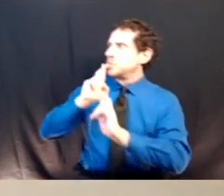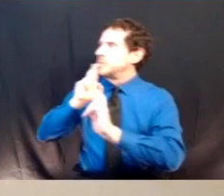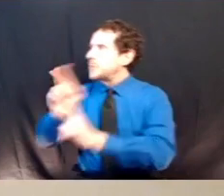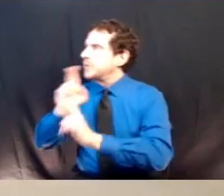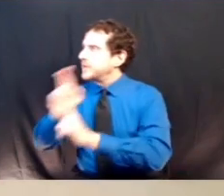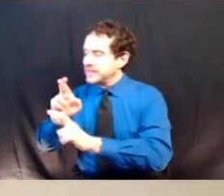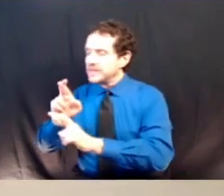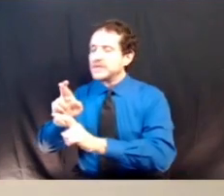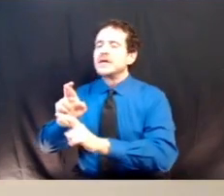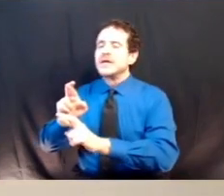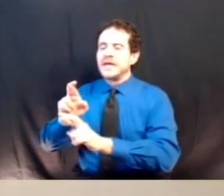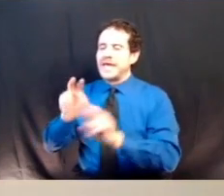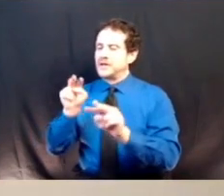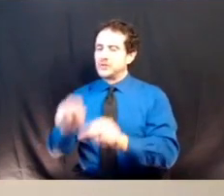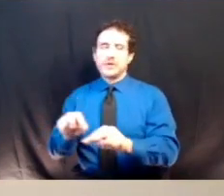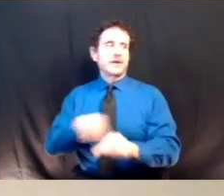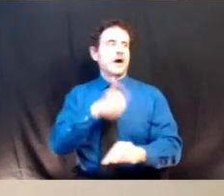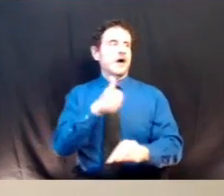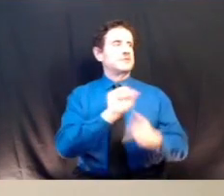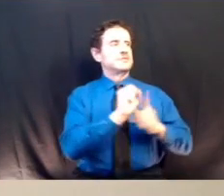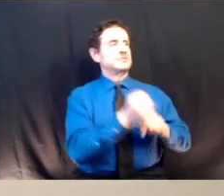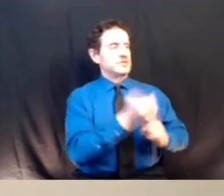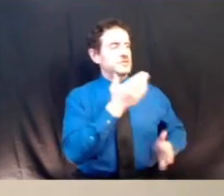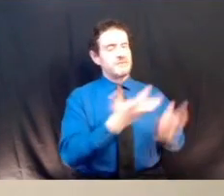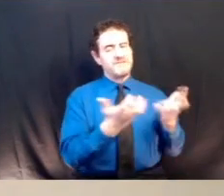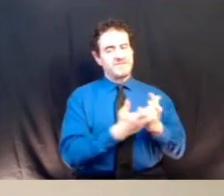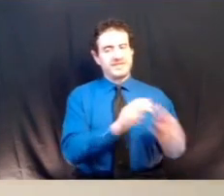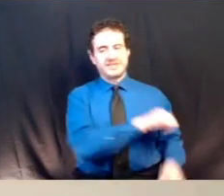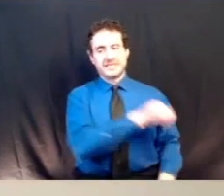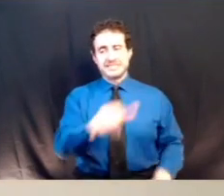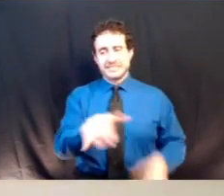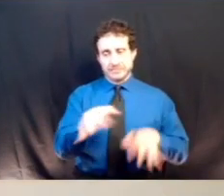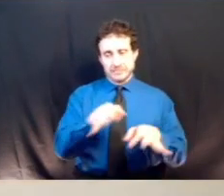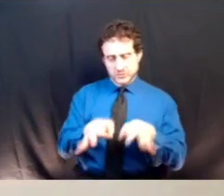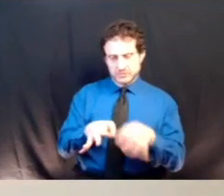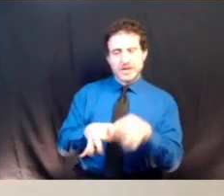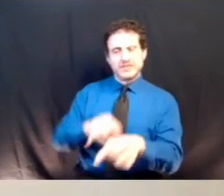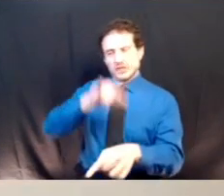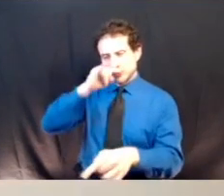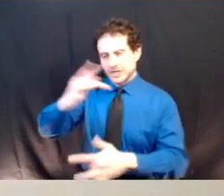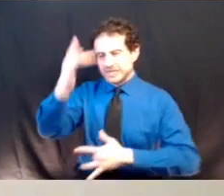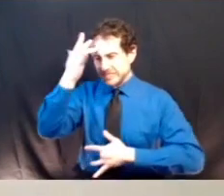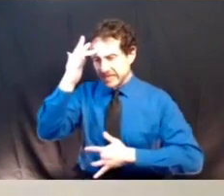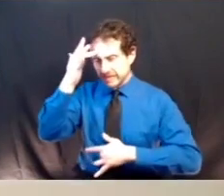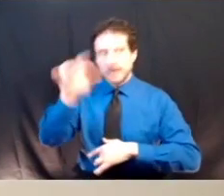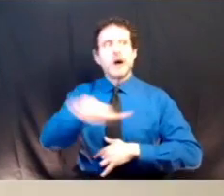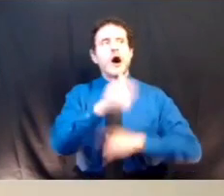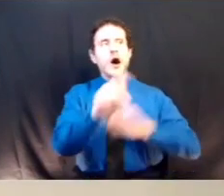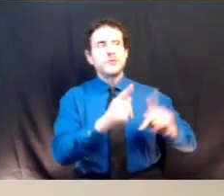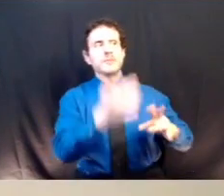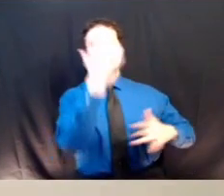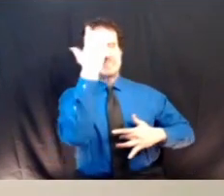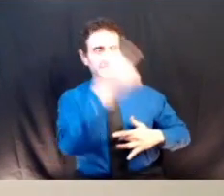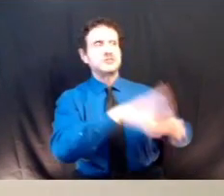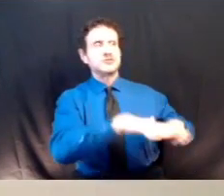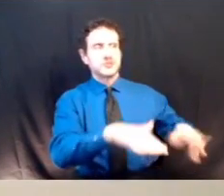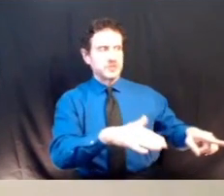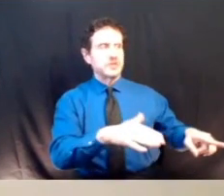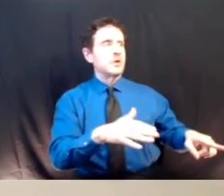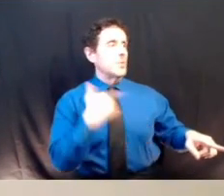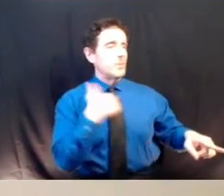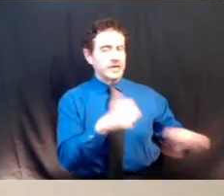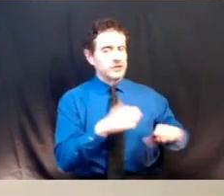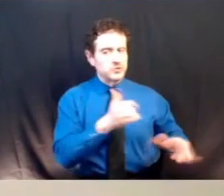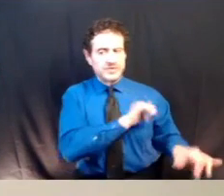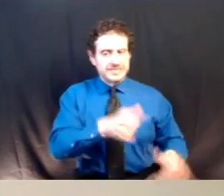and look at cases that might fit this description that they've seen in the past. So we'll put that guidance out next week. And then